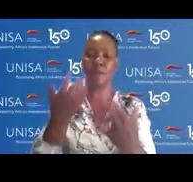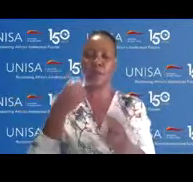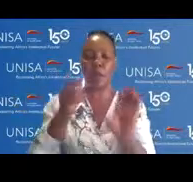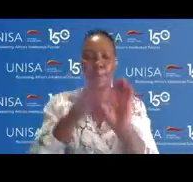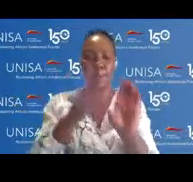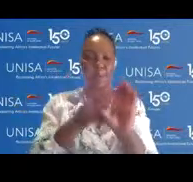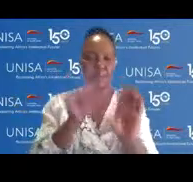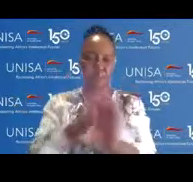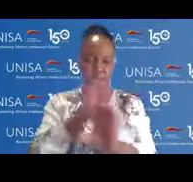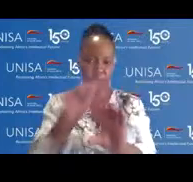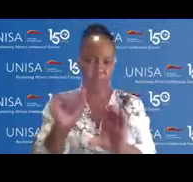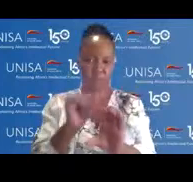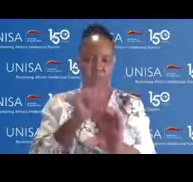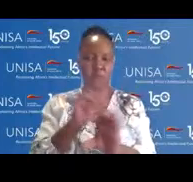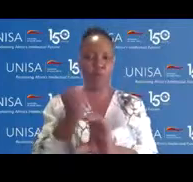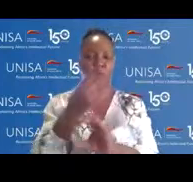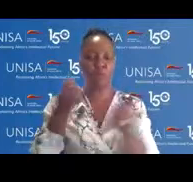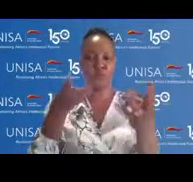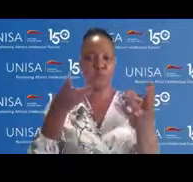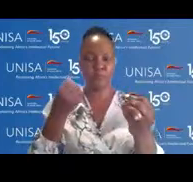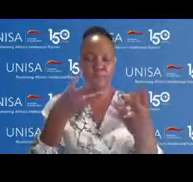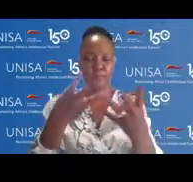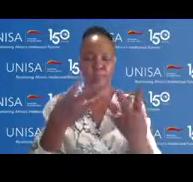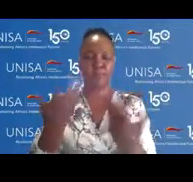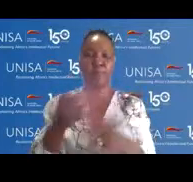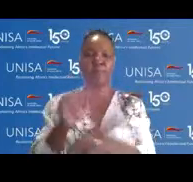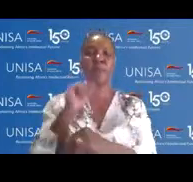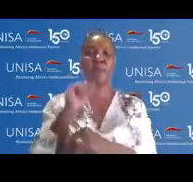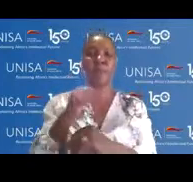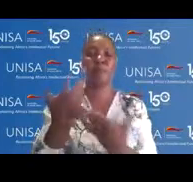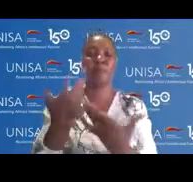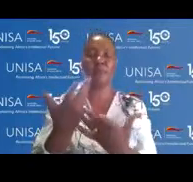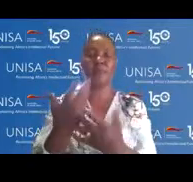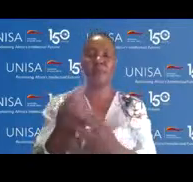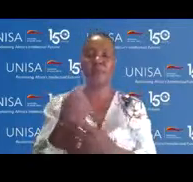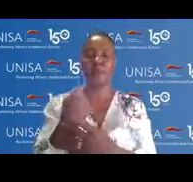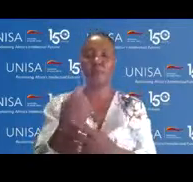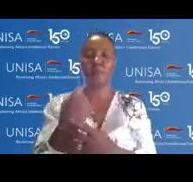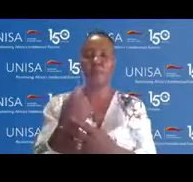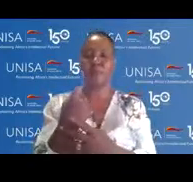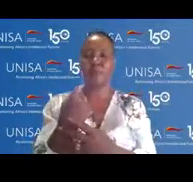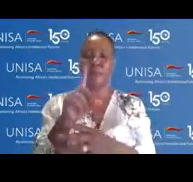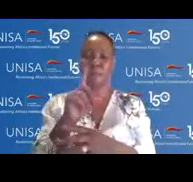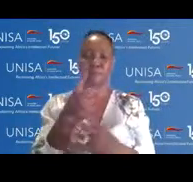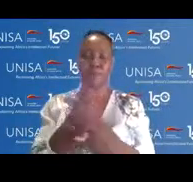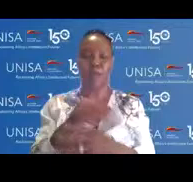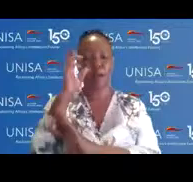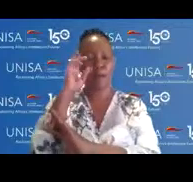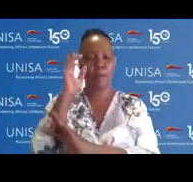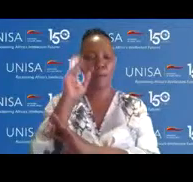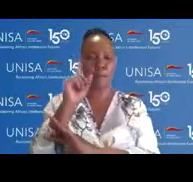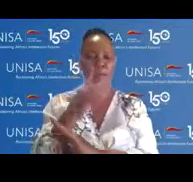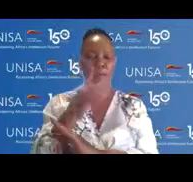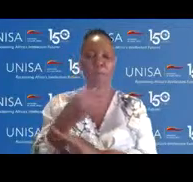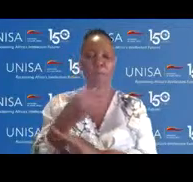the information. So yes, yeah, just my one tip. So remember, you can go to